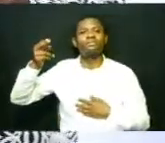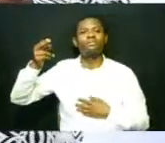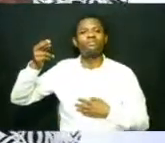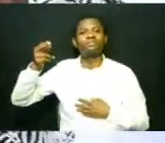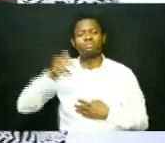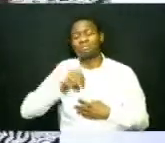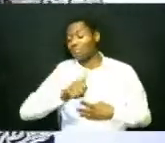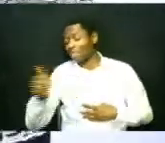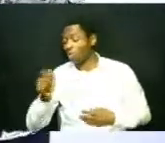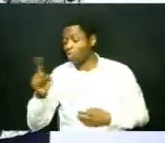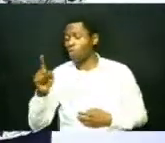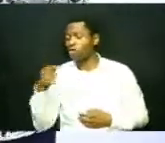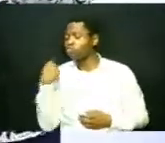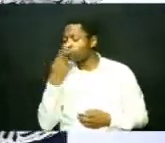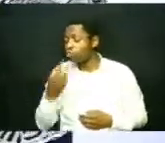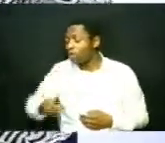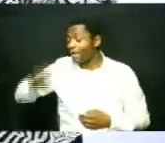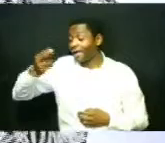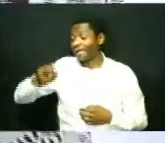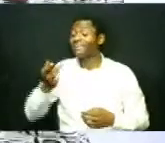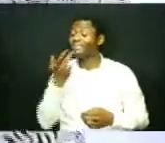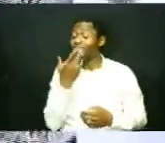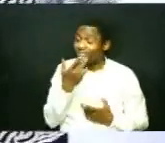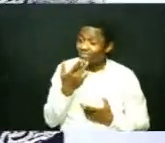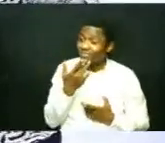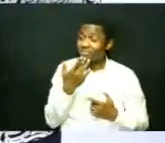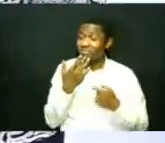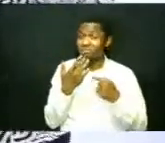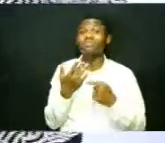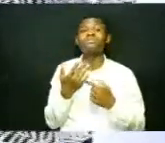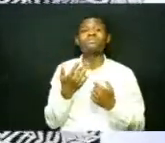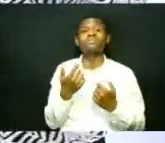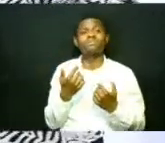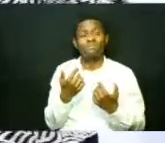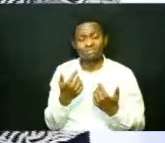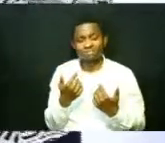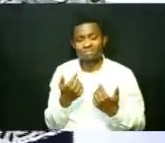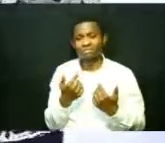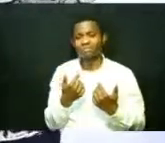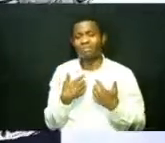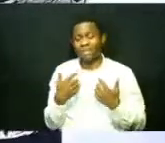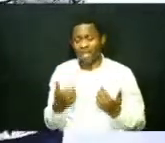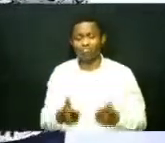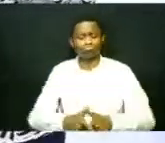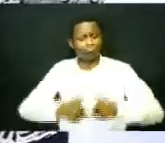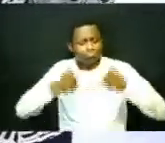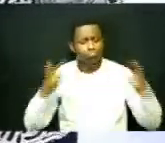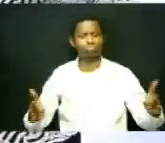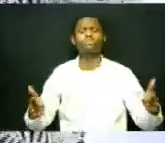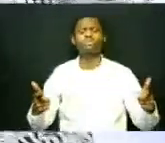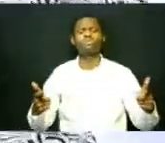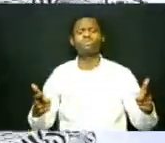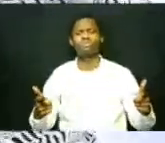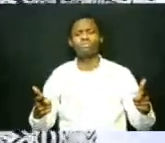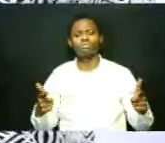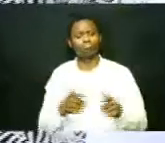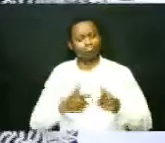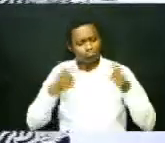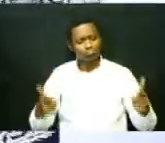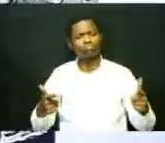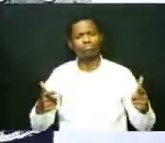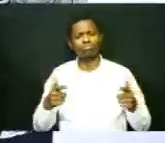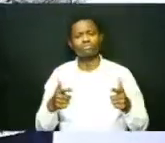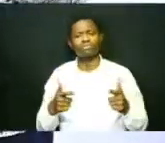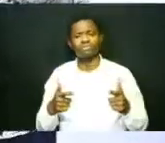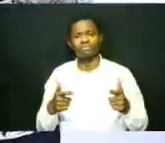Anyone who is highly favored exhibits greatness.